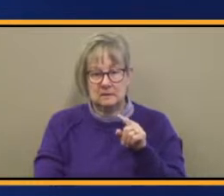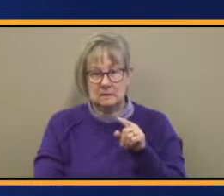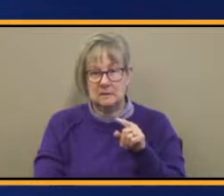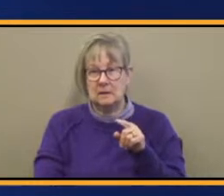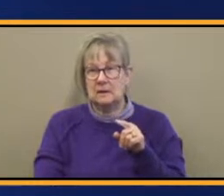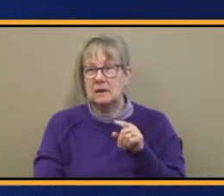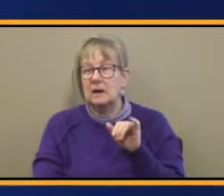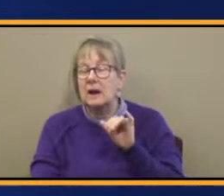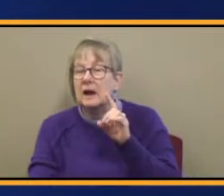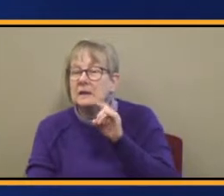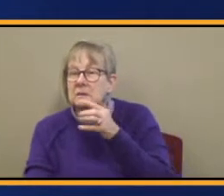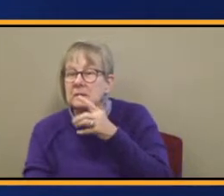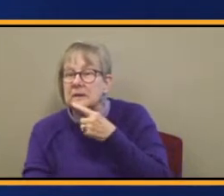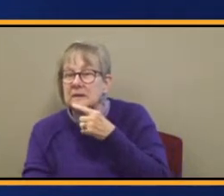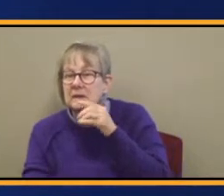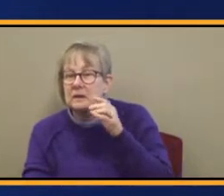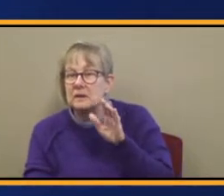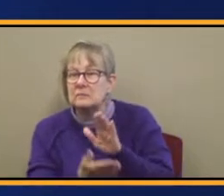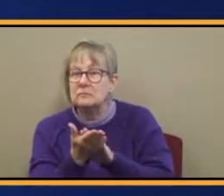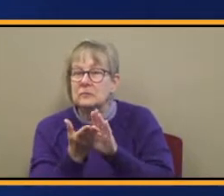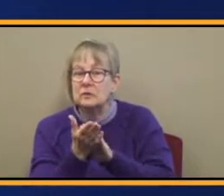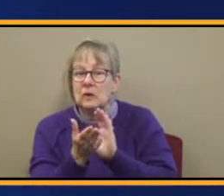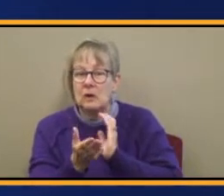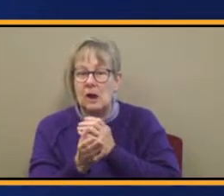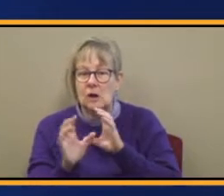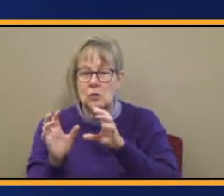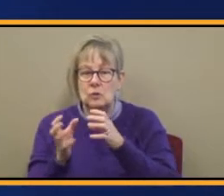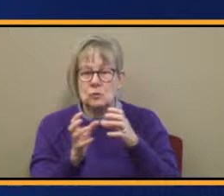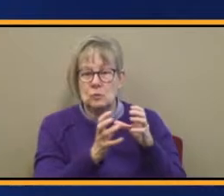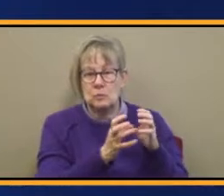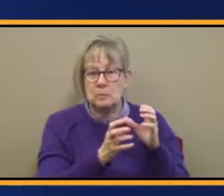just say real quick, shout out to our crews who were out there,